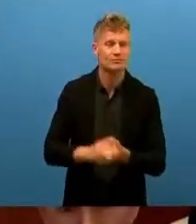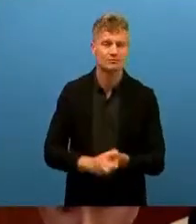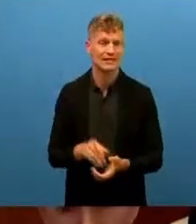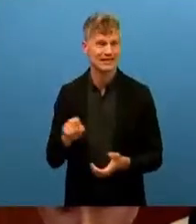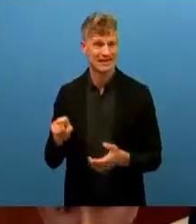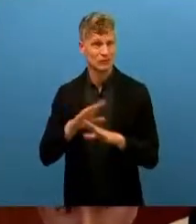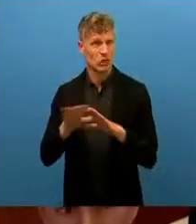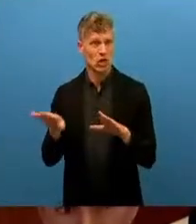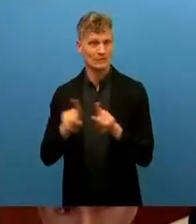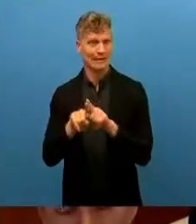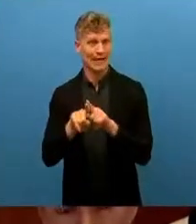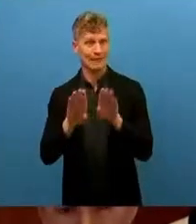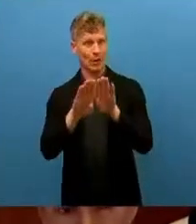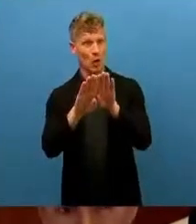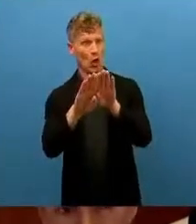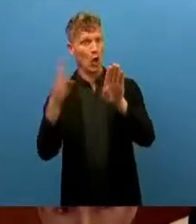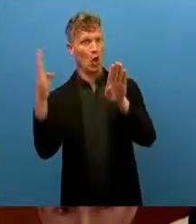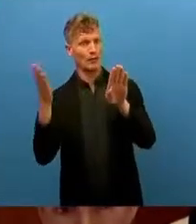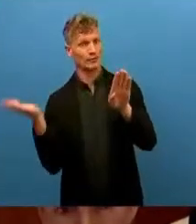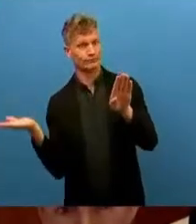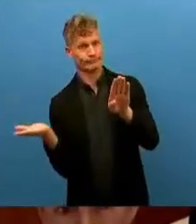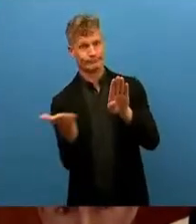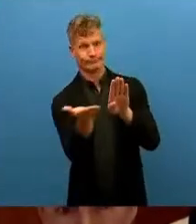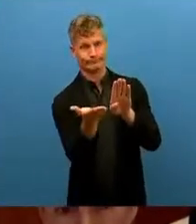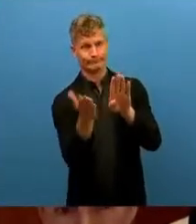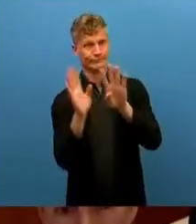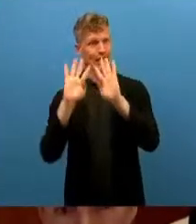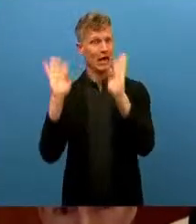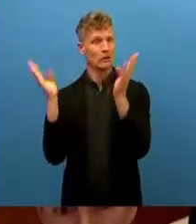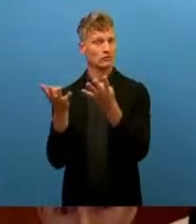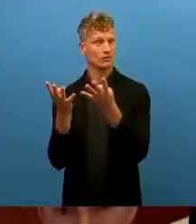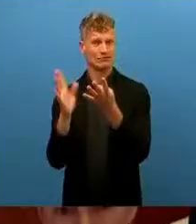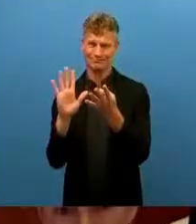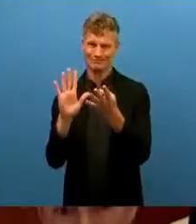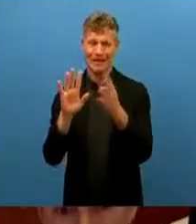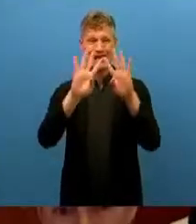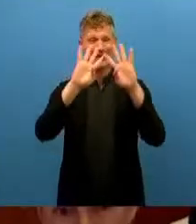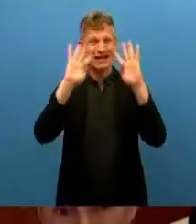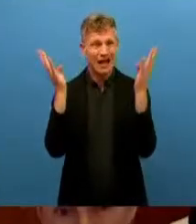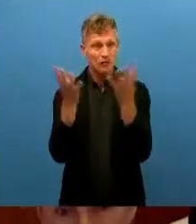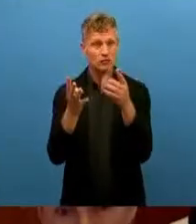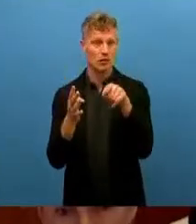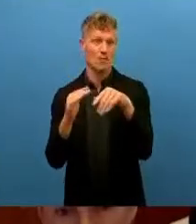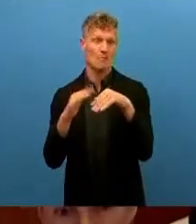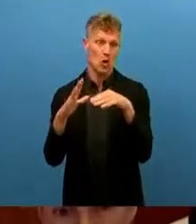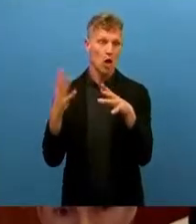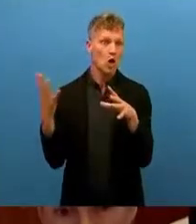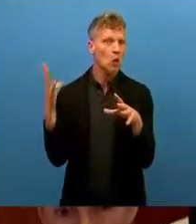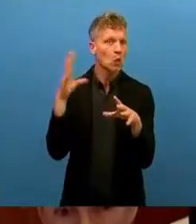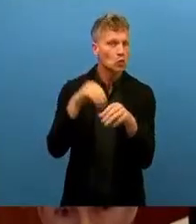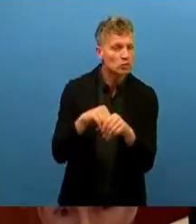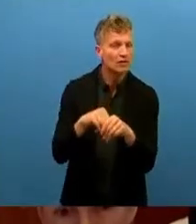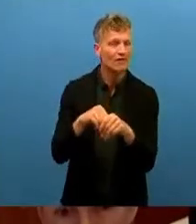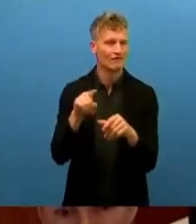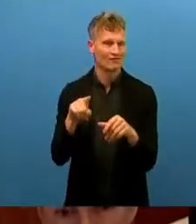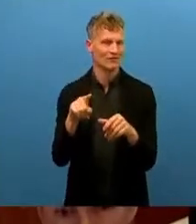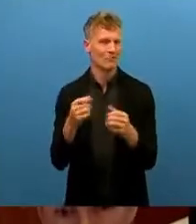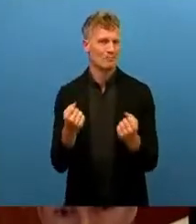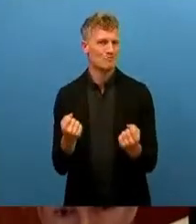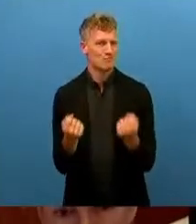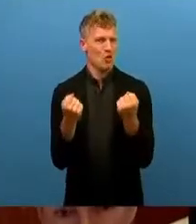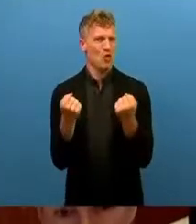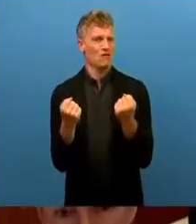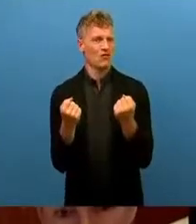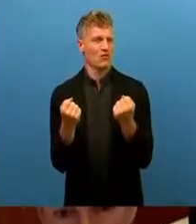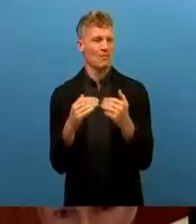to the Council. It is about the Council becoming a more inclusive, legitimate, and effective body. A Council